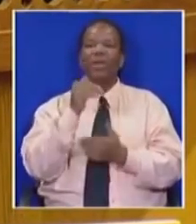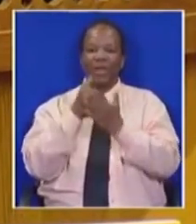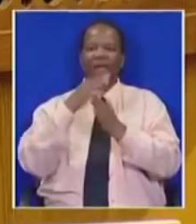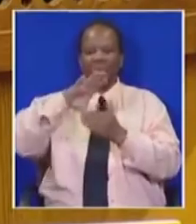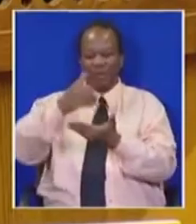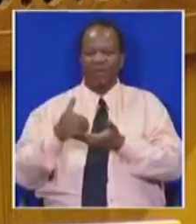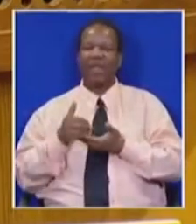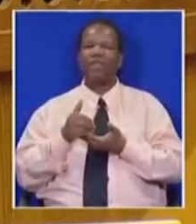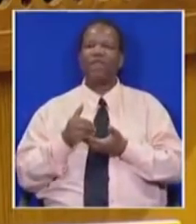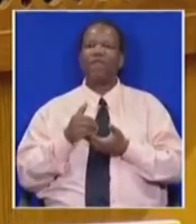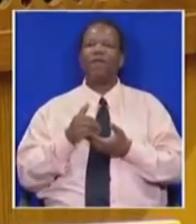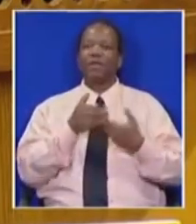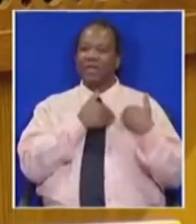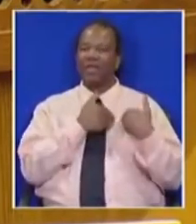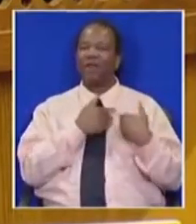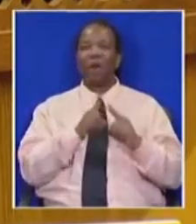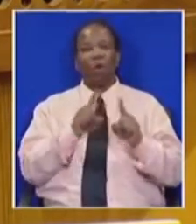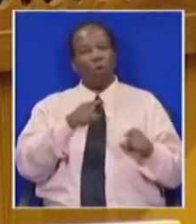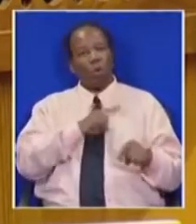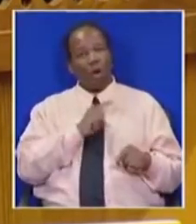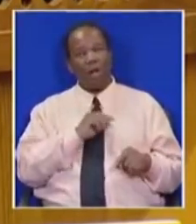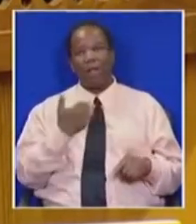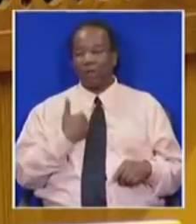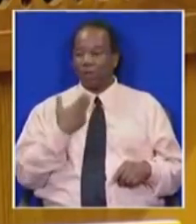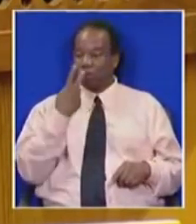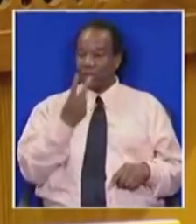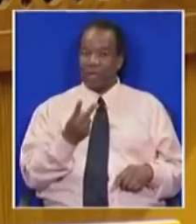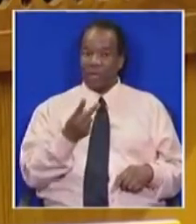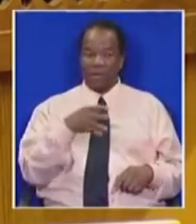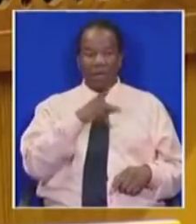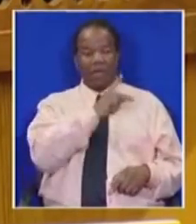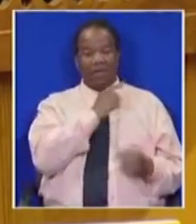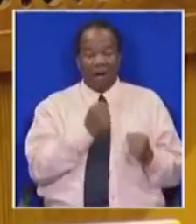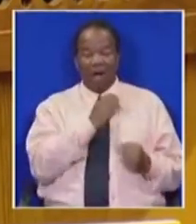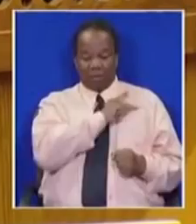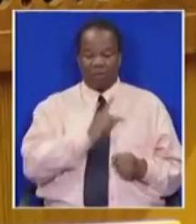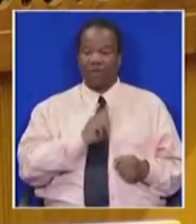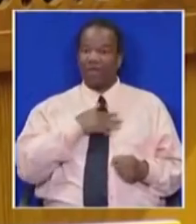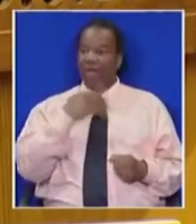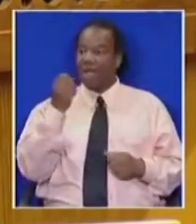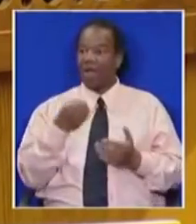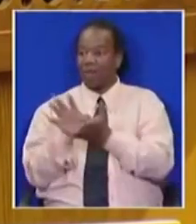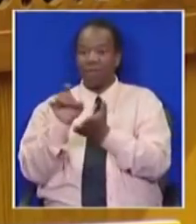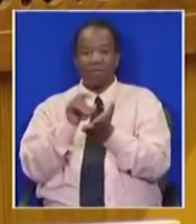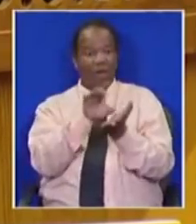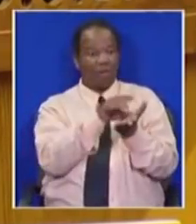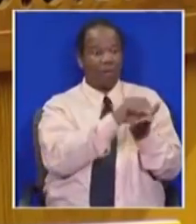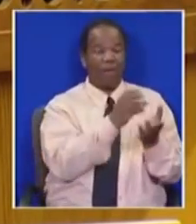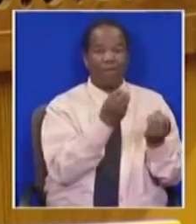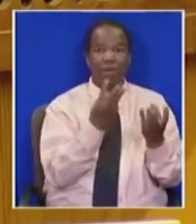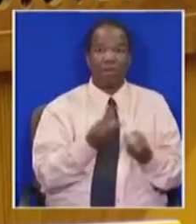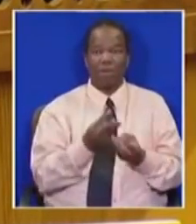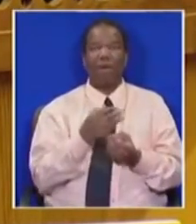is hard, because the president has to dish out patronage to many people. But Mr. President, let me